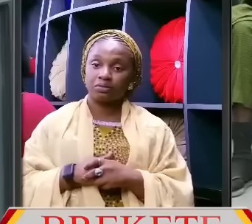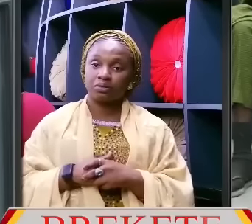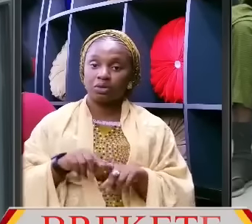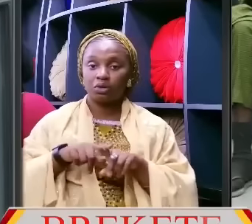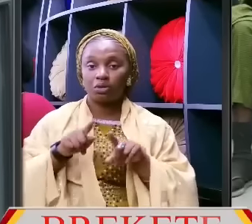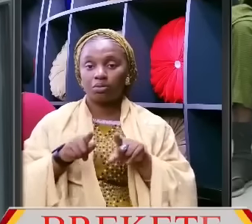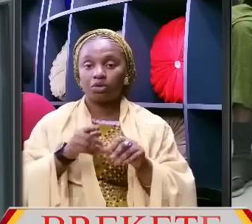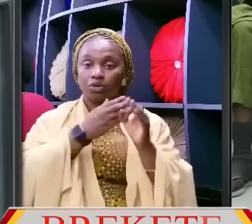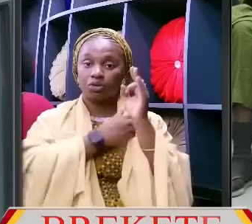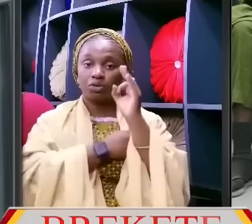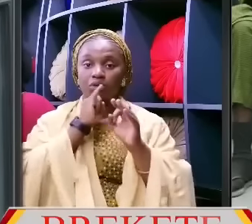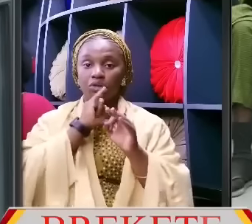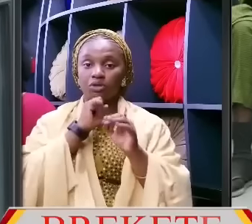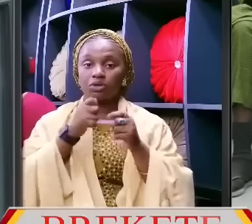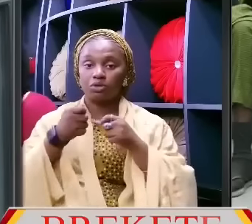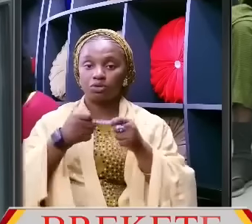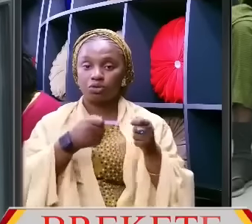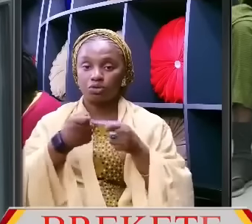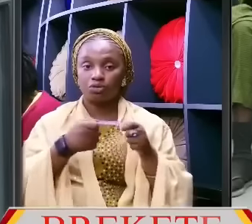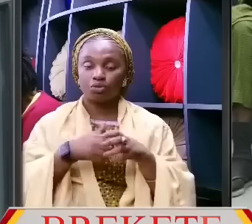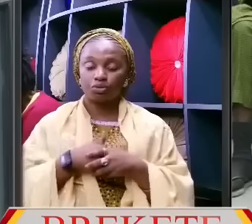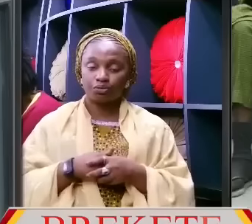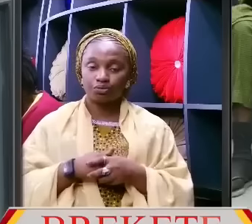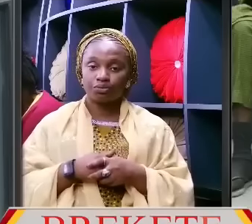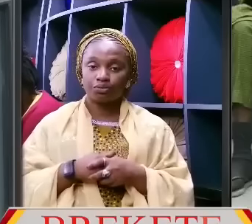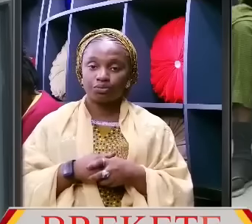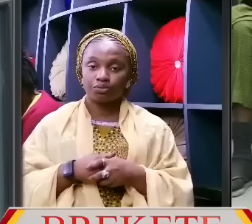But God is in control.